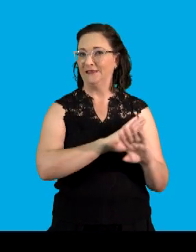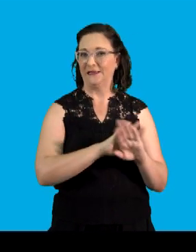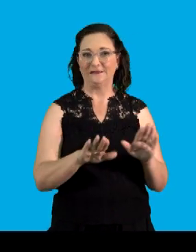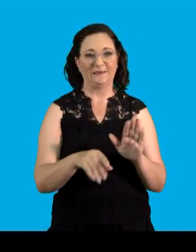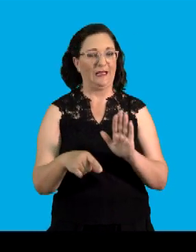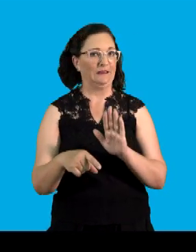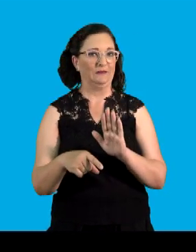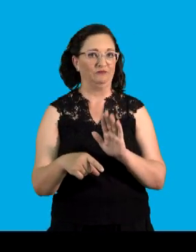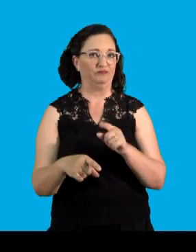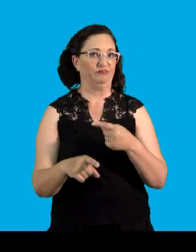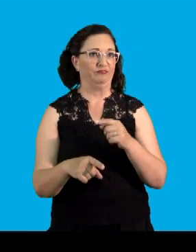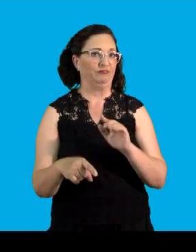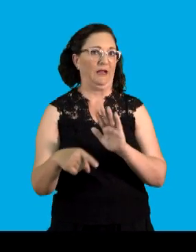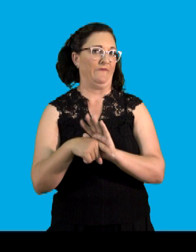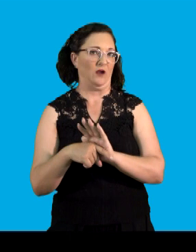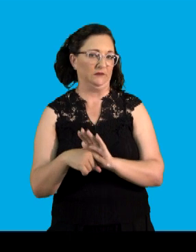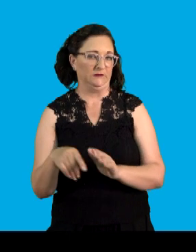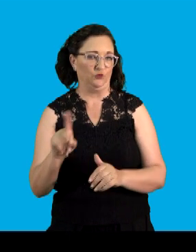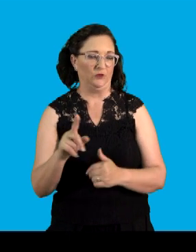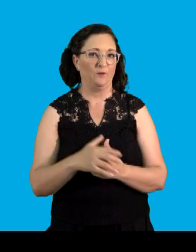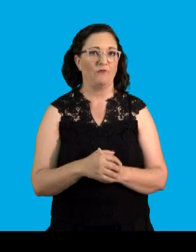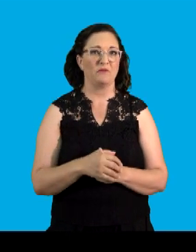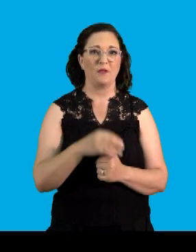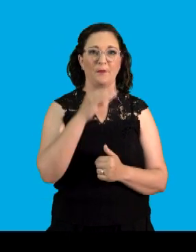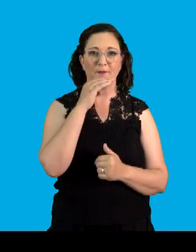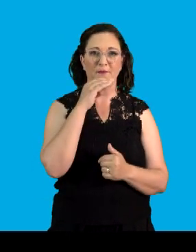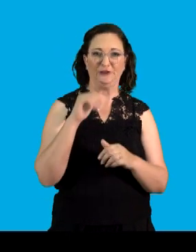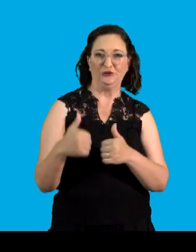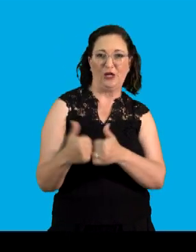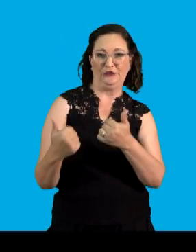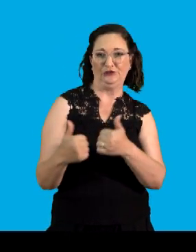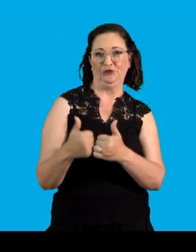disadvantages. So these are the benefits basically, or the challenges,